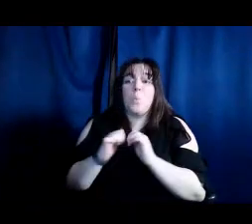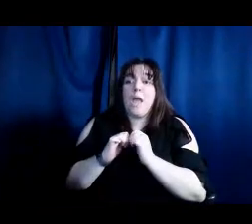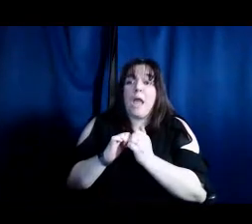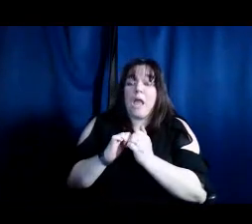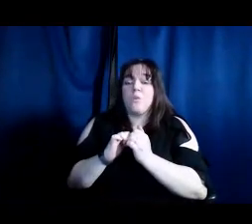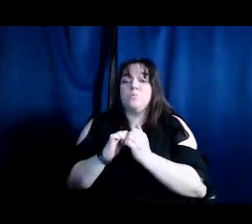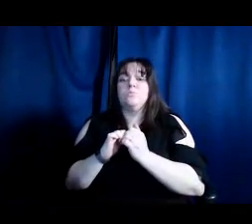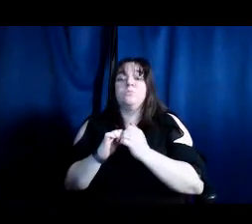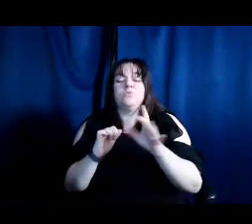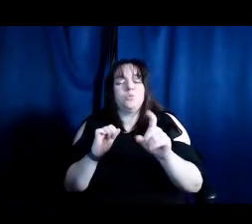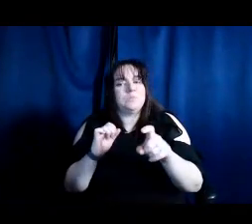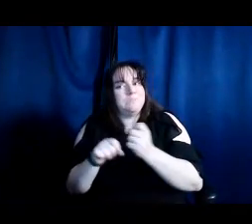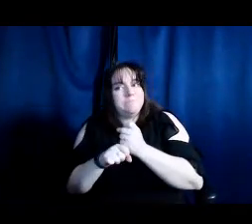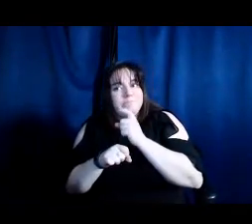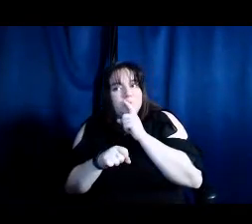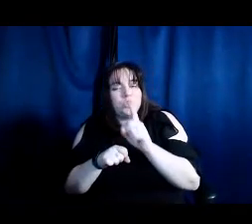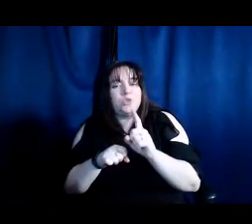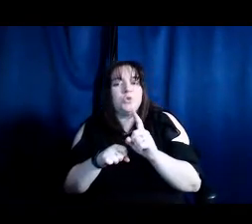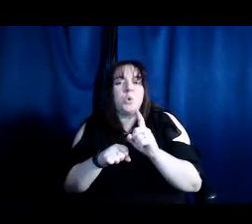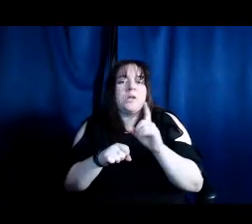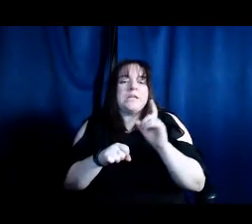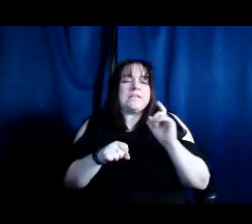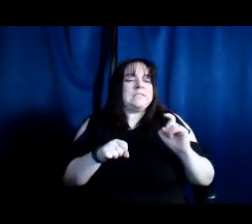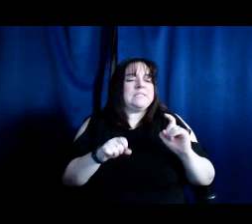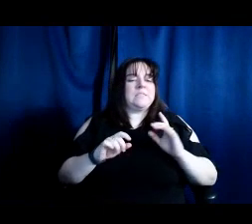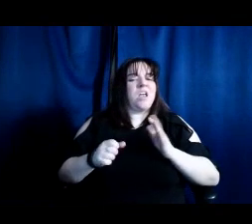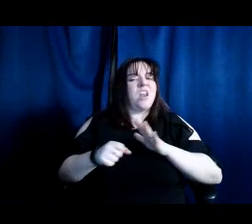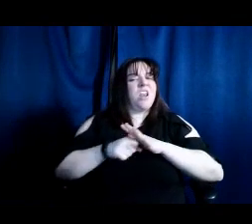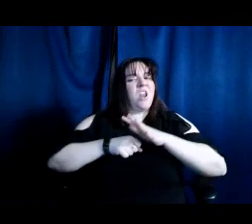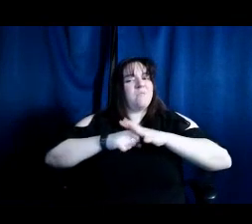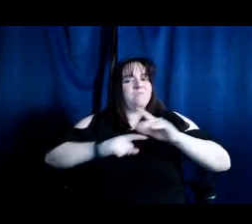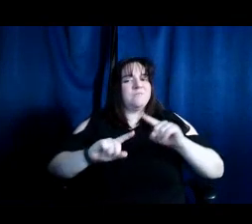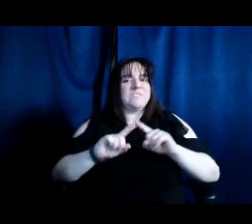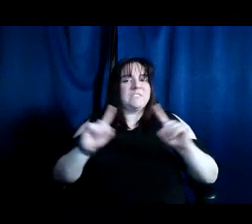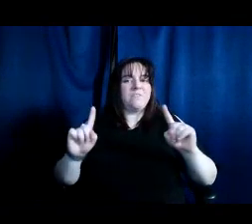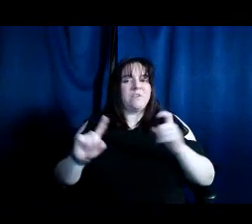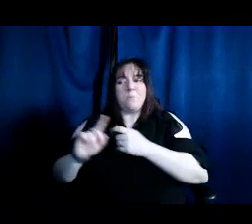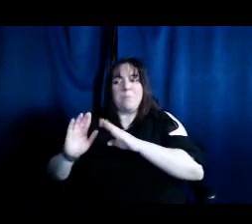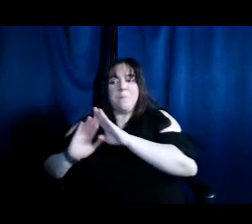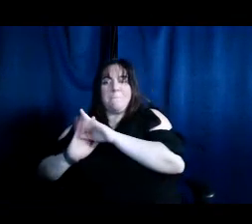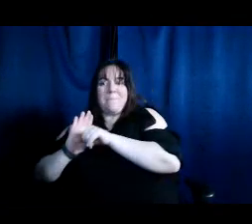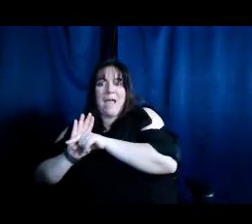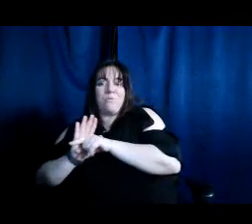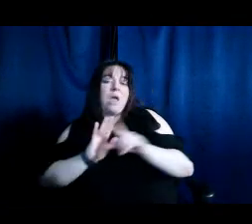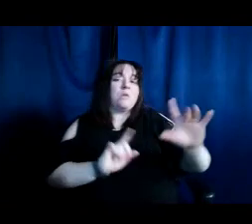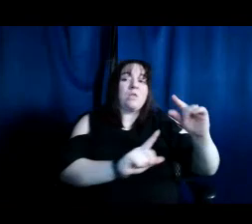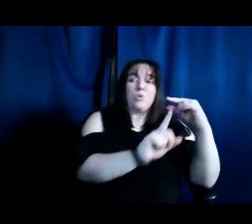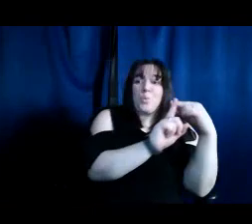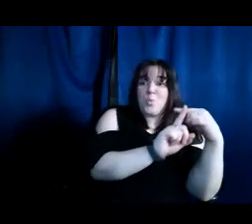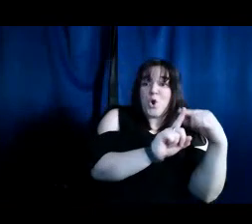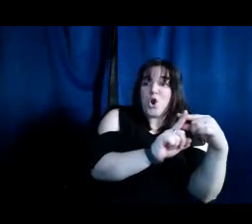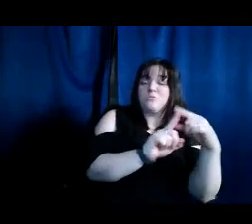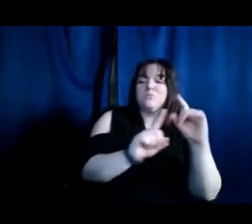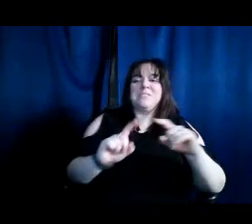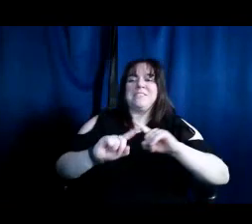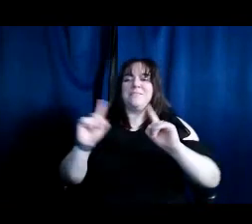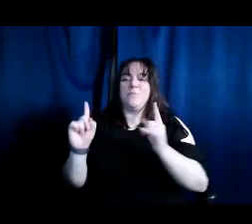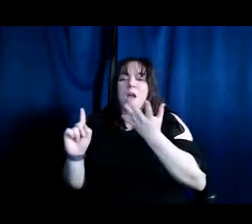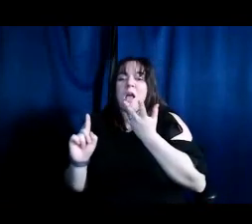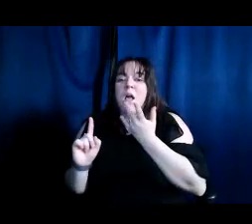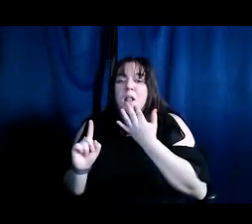is sufficient contrast between the background of the page and the text. Use tools like Accessible Color